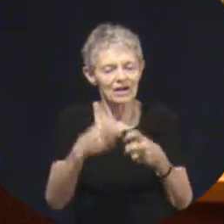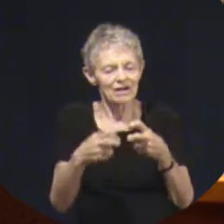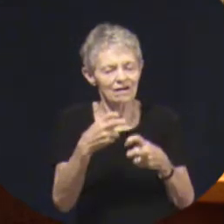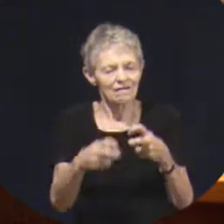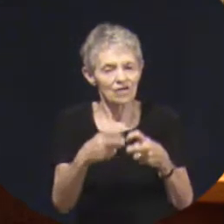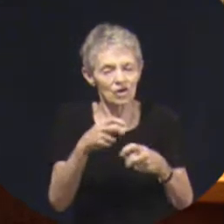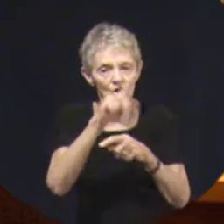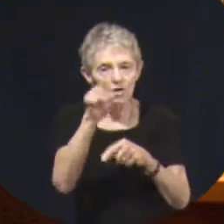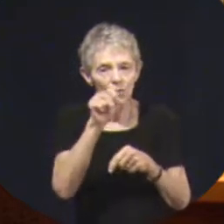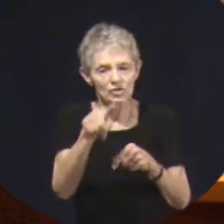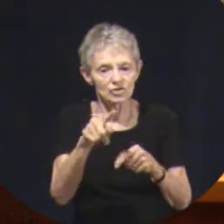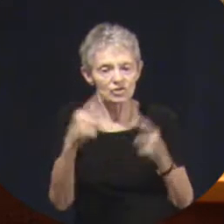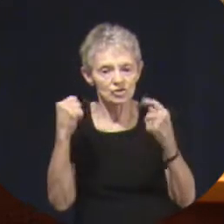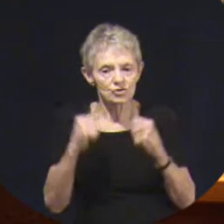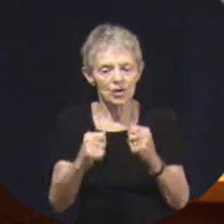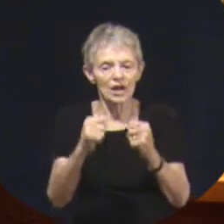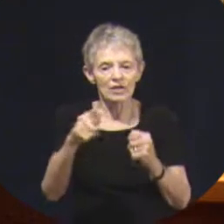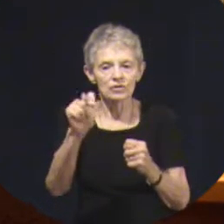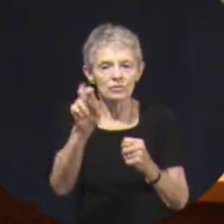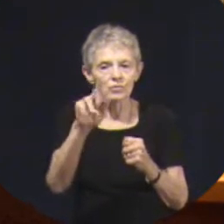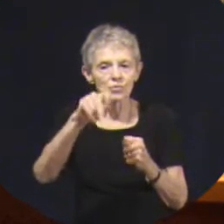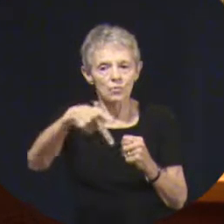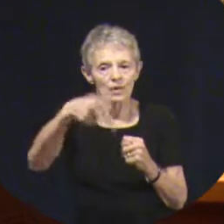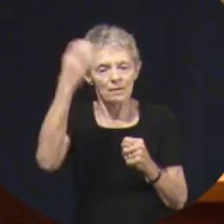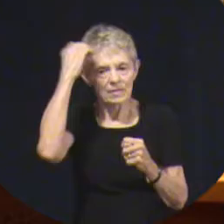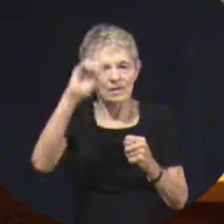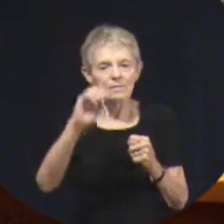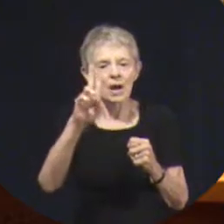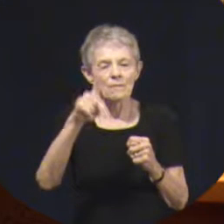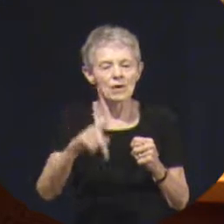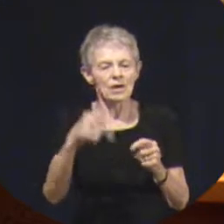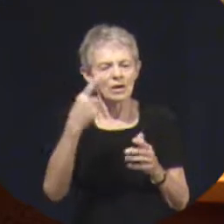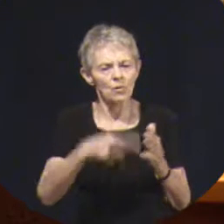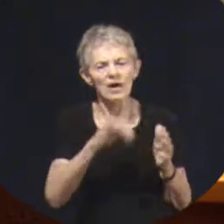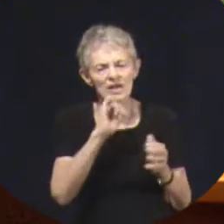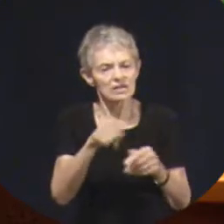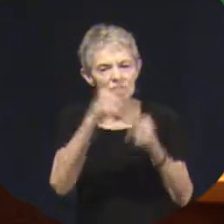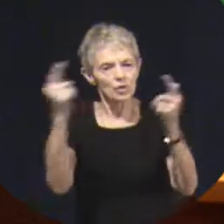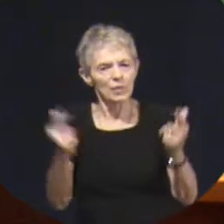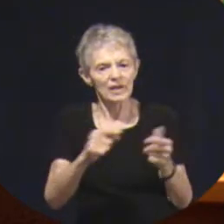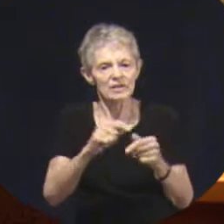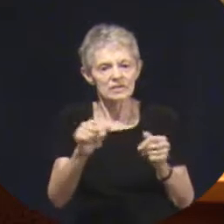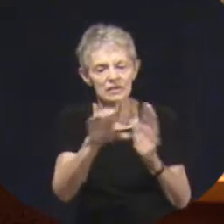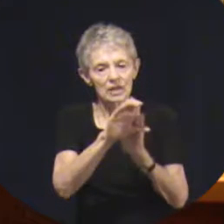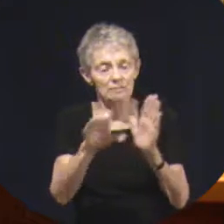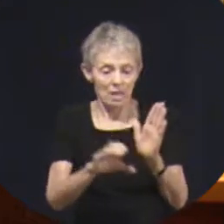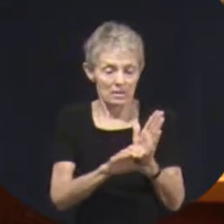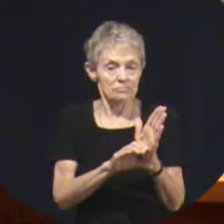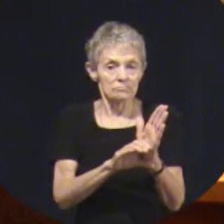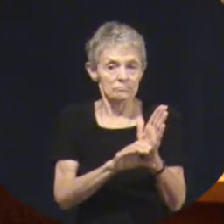is trying to trip him up. When he asks, "What is the greatest commandment?"